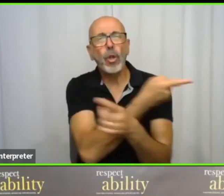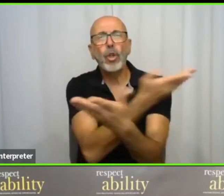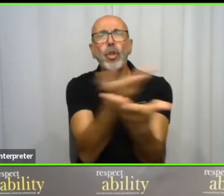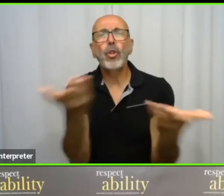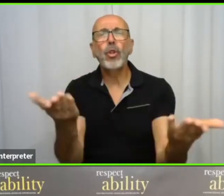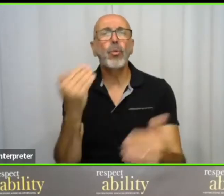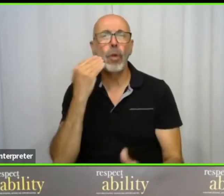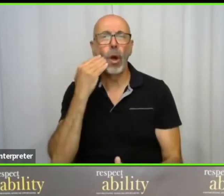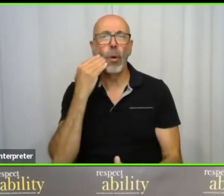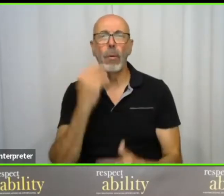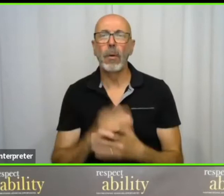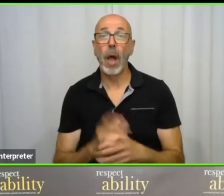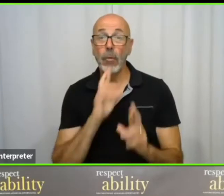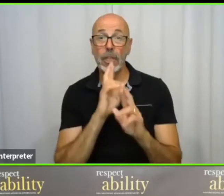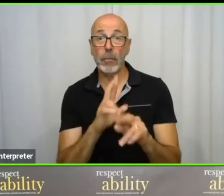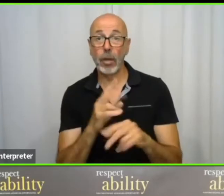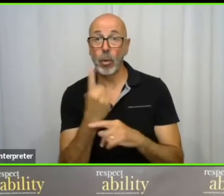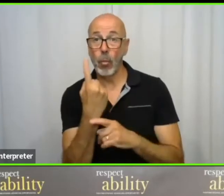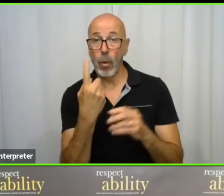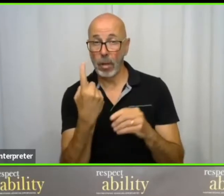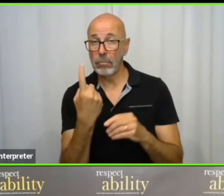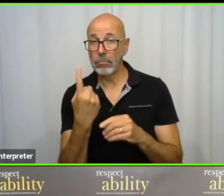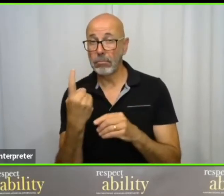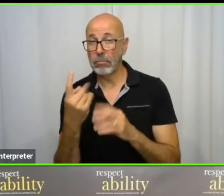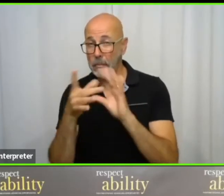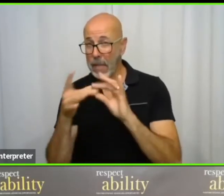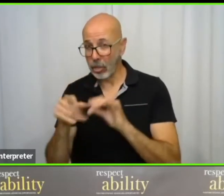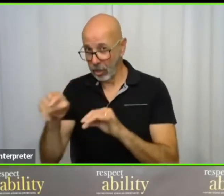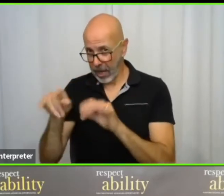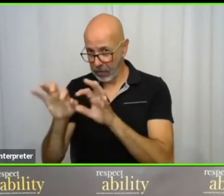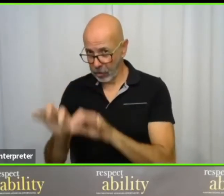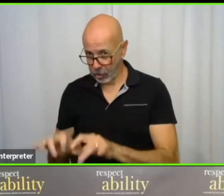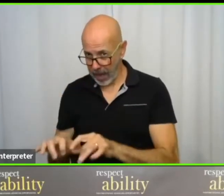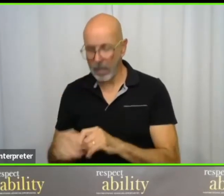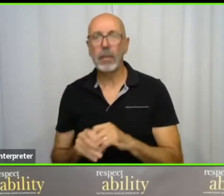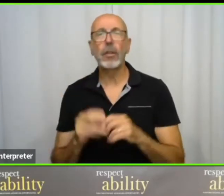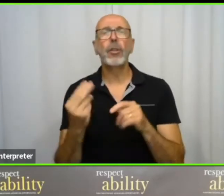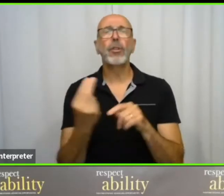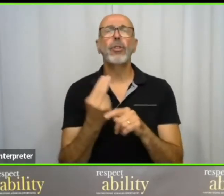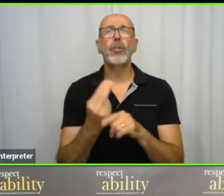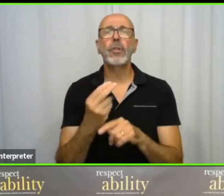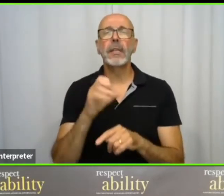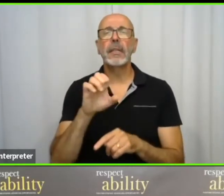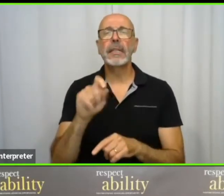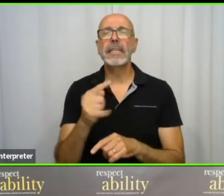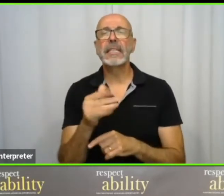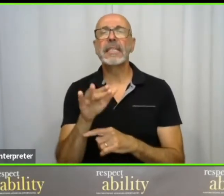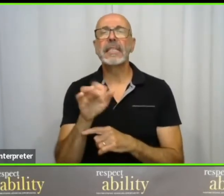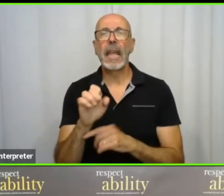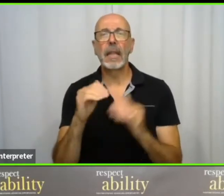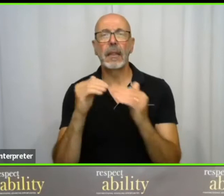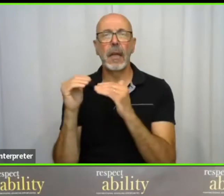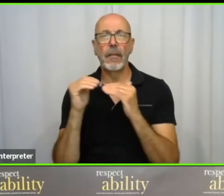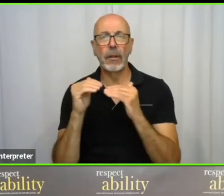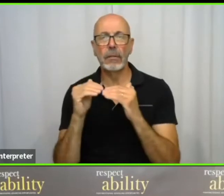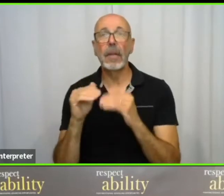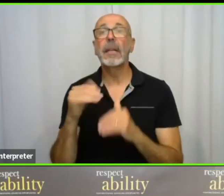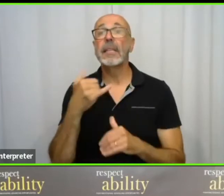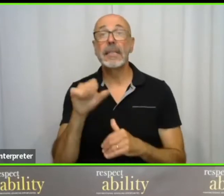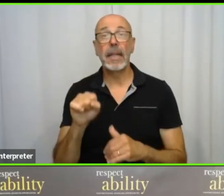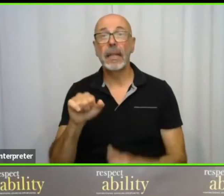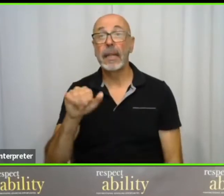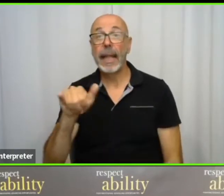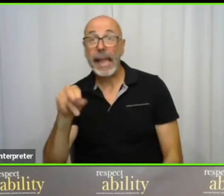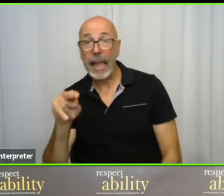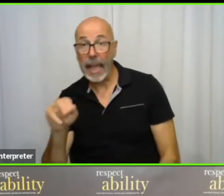will respond to one other chat message about, isn't this a state level issue? And say yes, and. Of course,